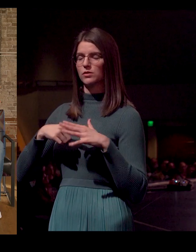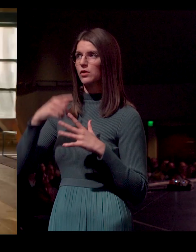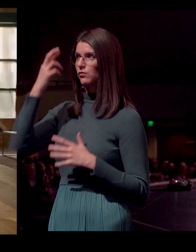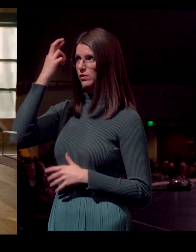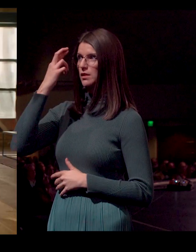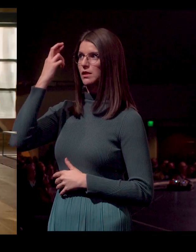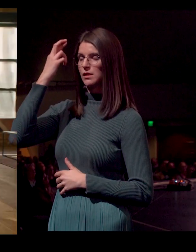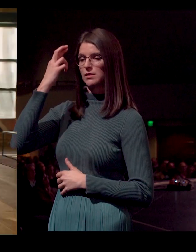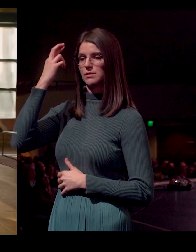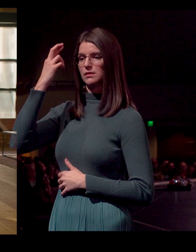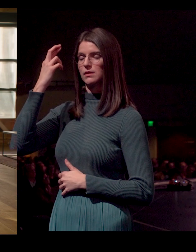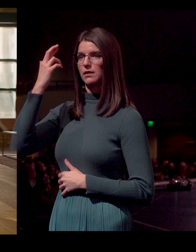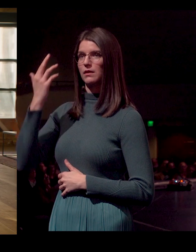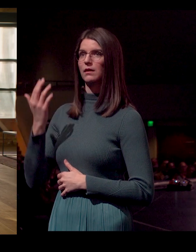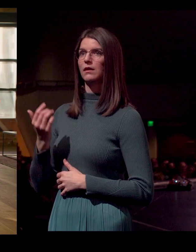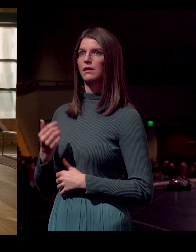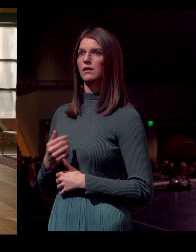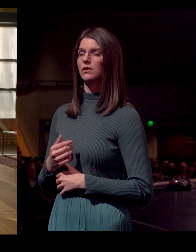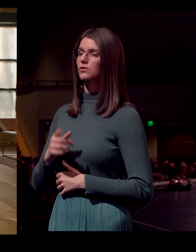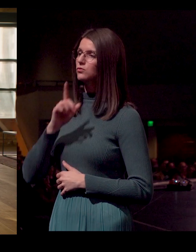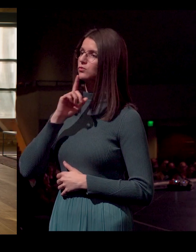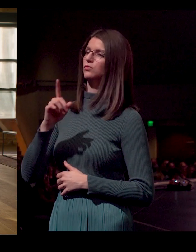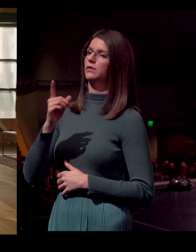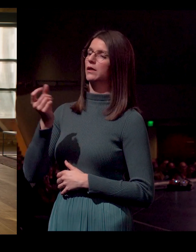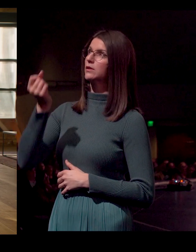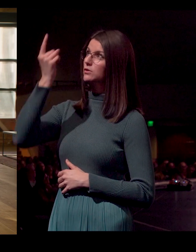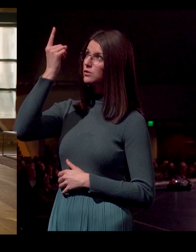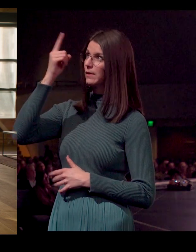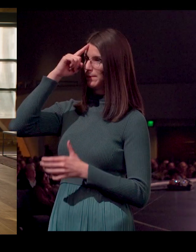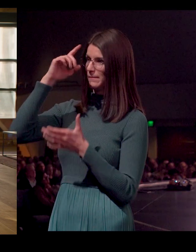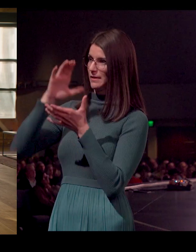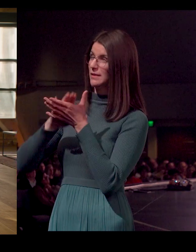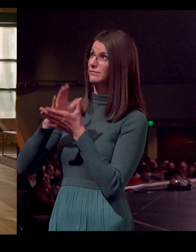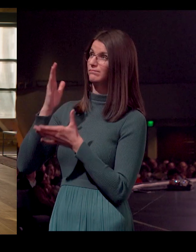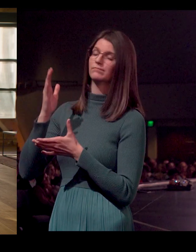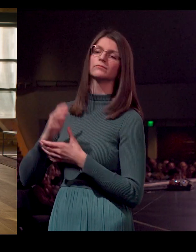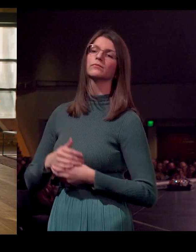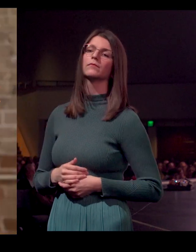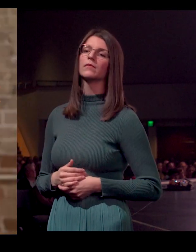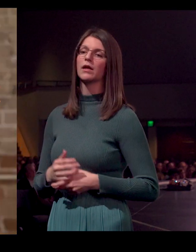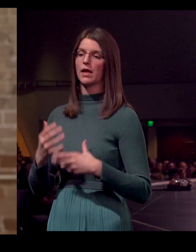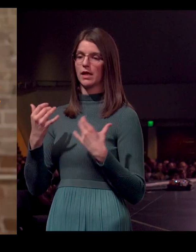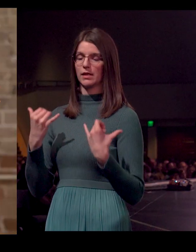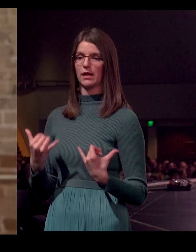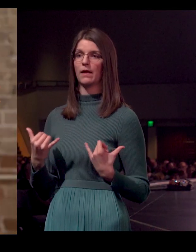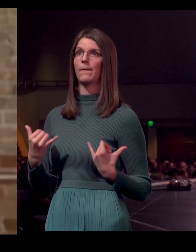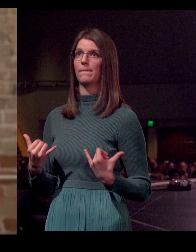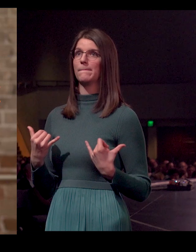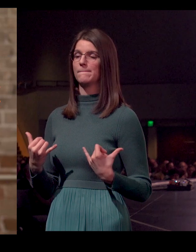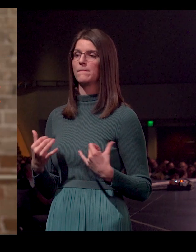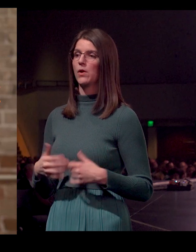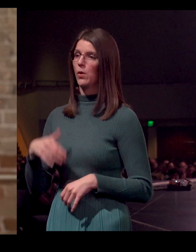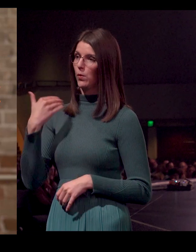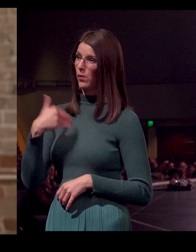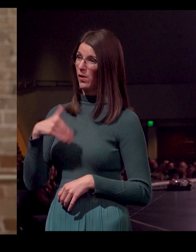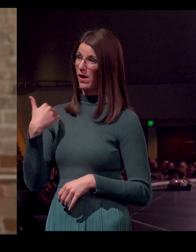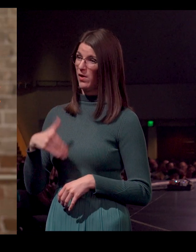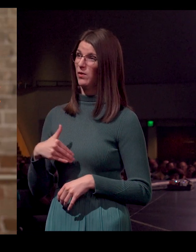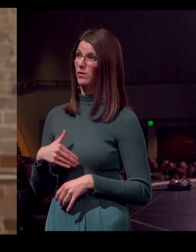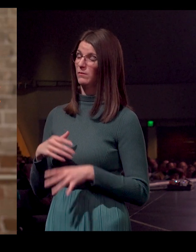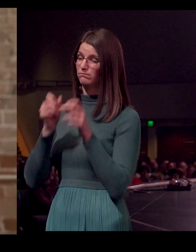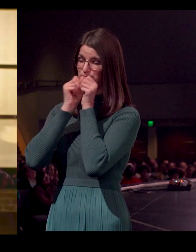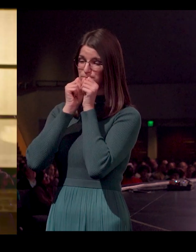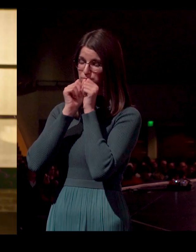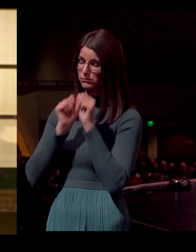believe that. Now I turn around and say, wow, I've been blessed all along. And he was there all